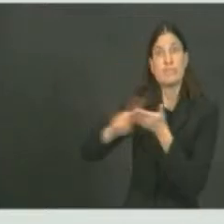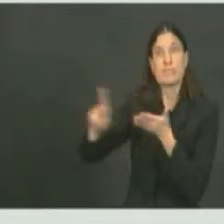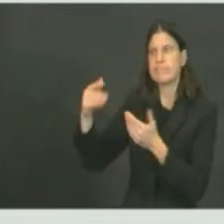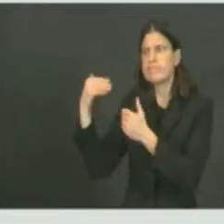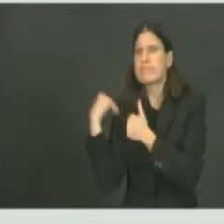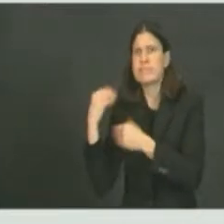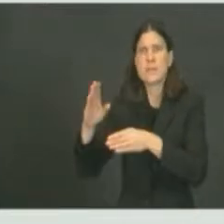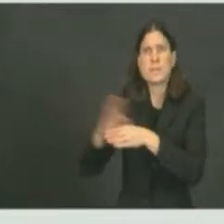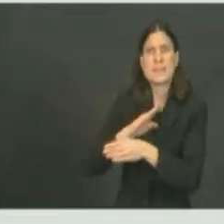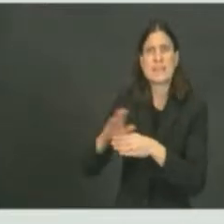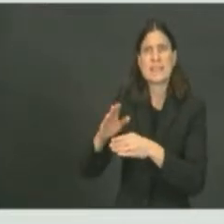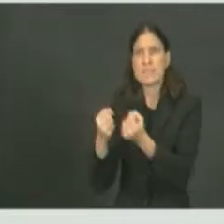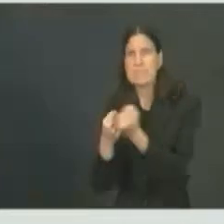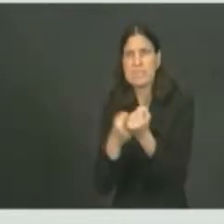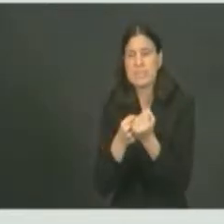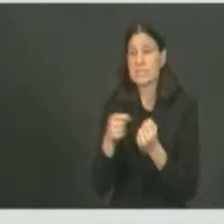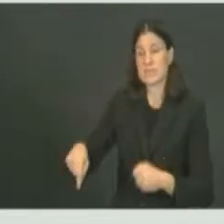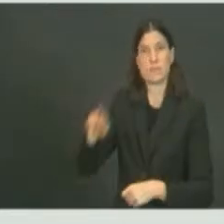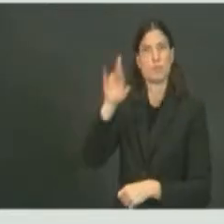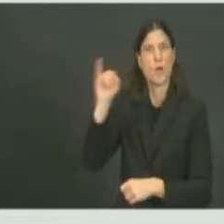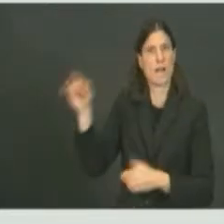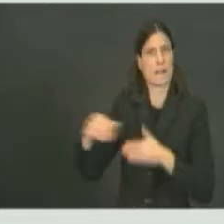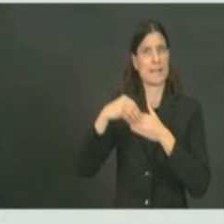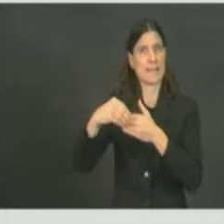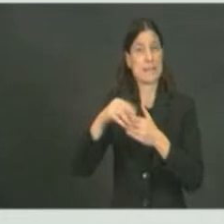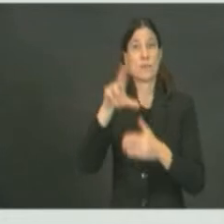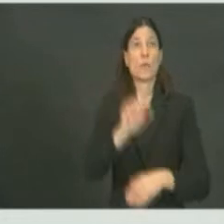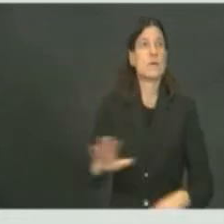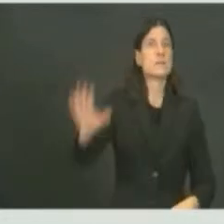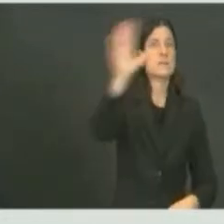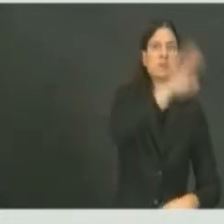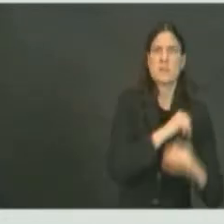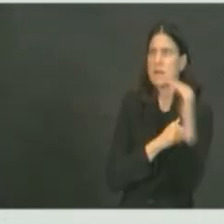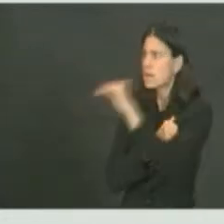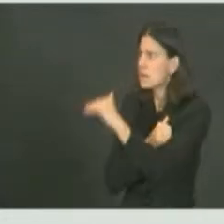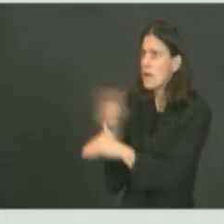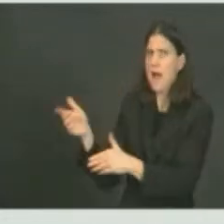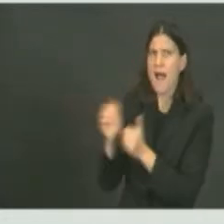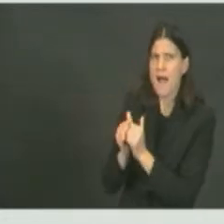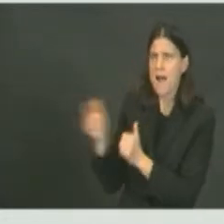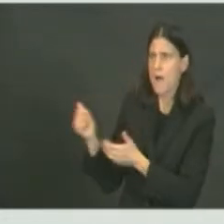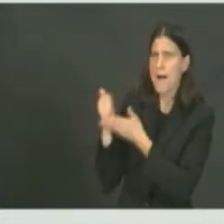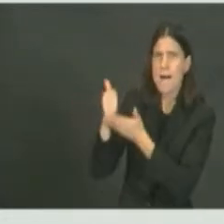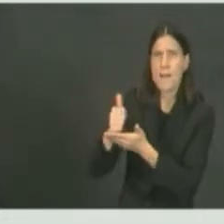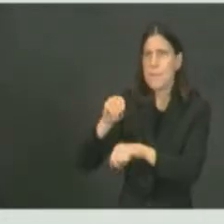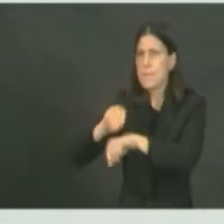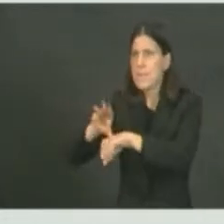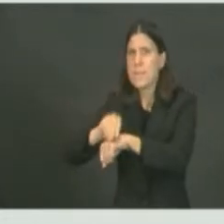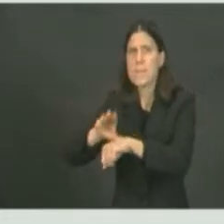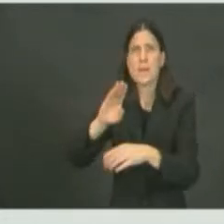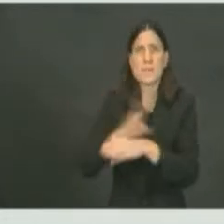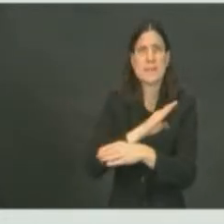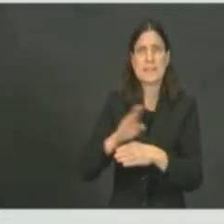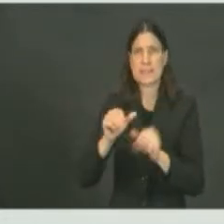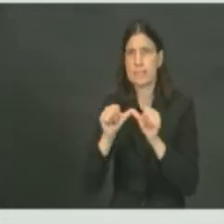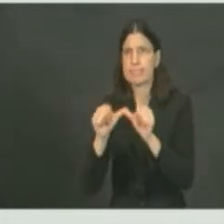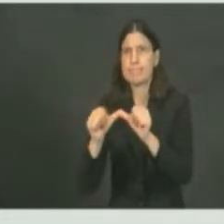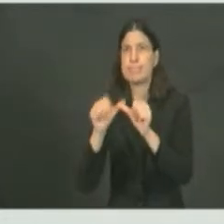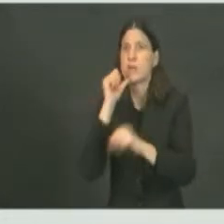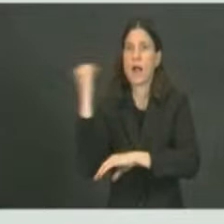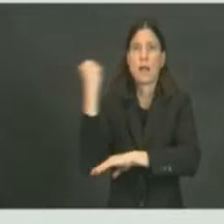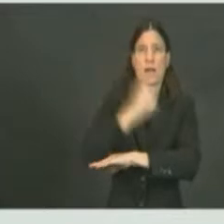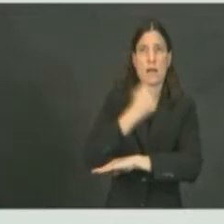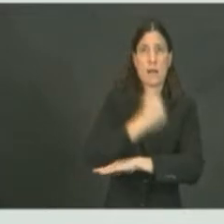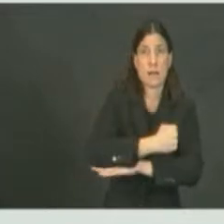advice. That's the Restore RI initiative, Take It Outside, the Pause grants, the art